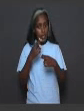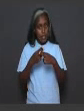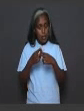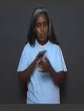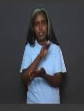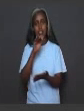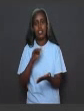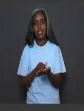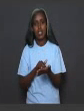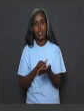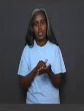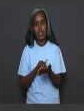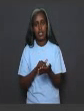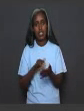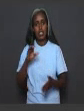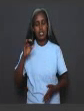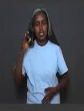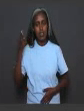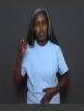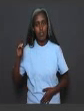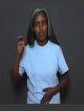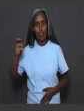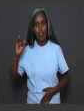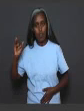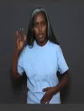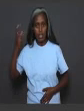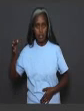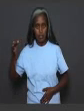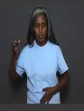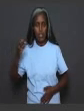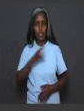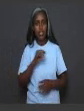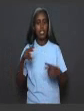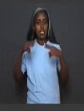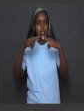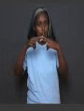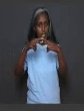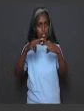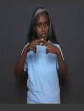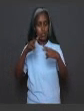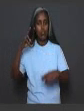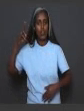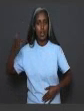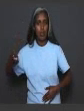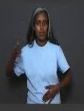center, the foci, and the vertices of this hyperbola.